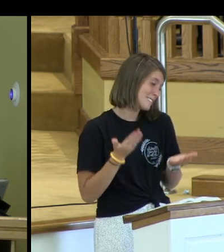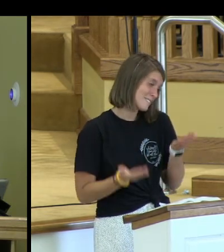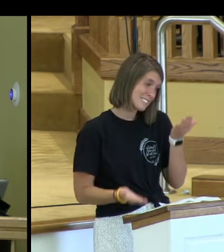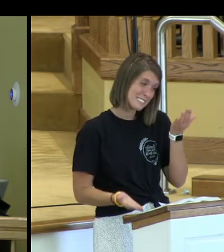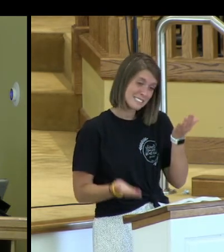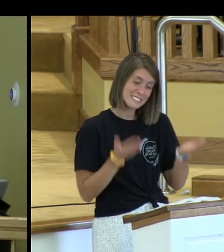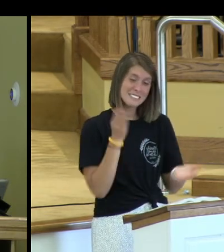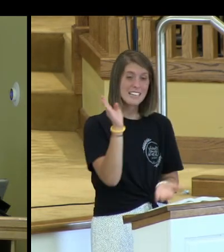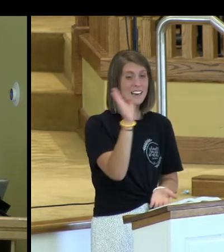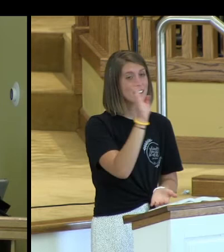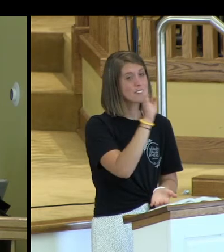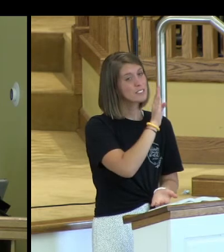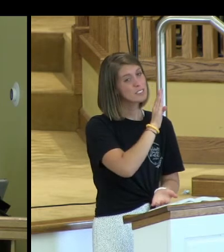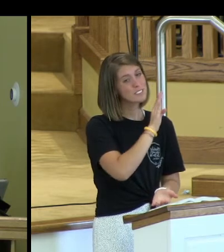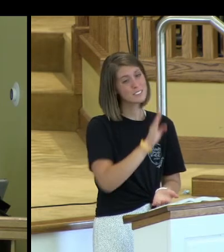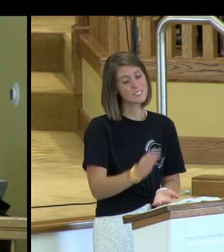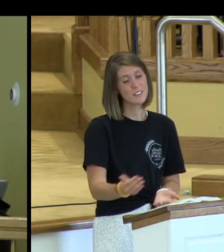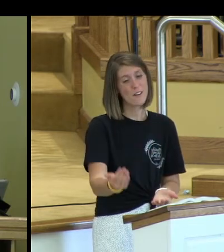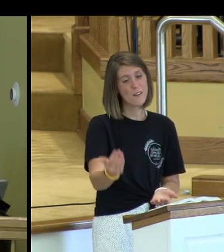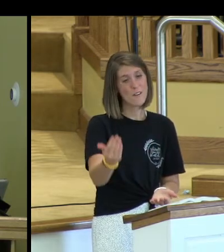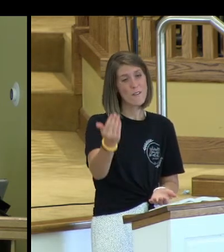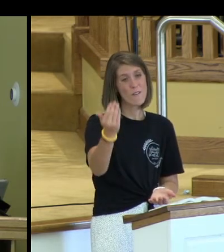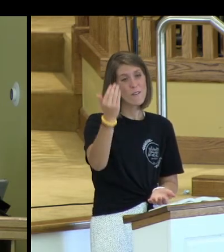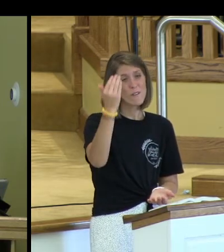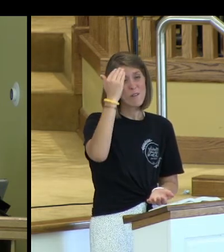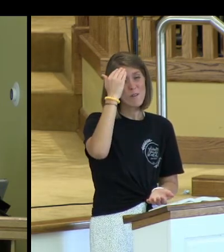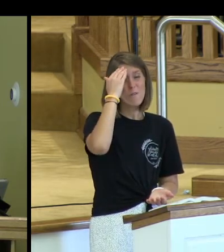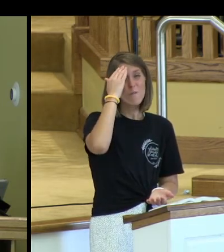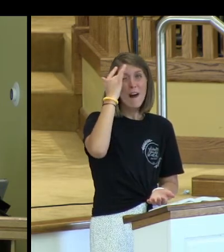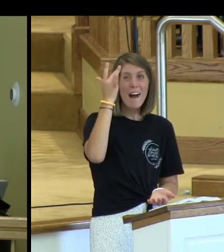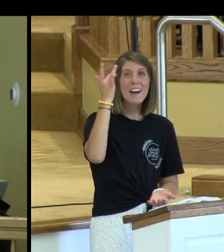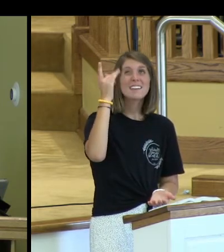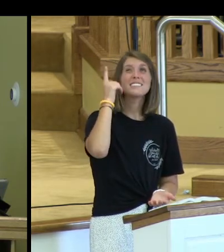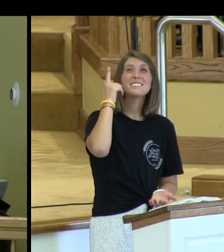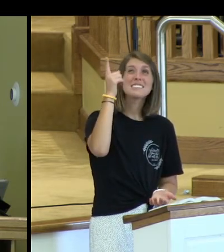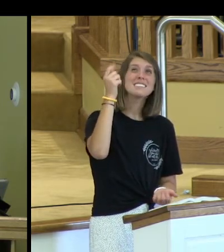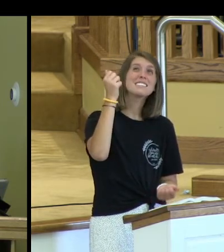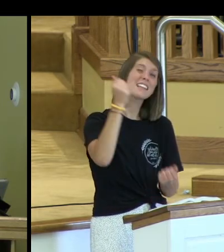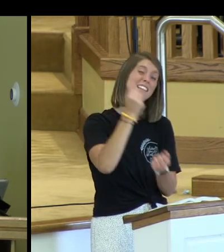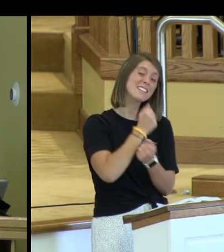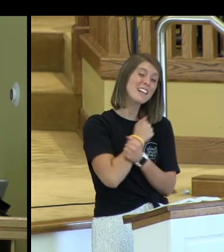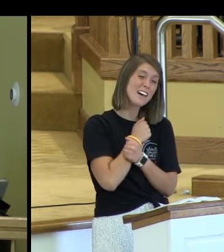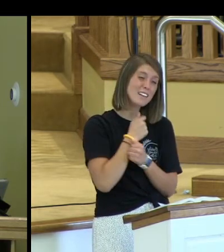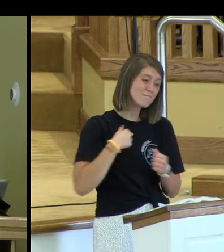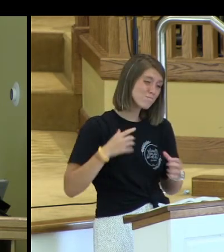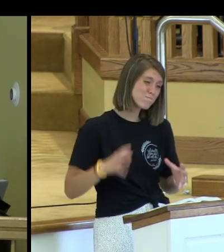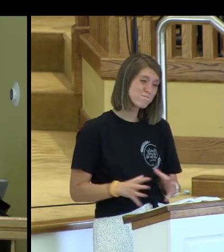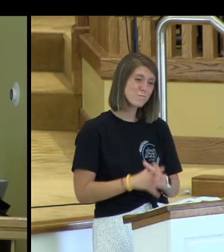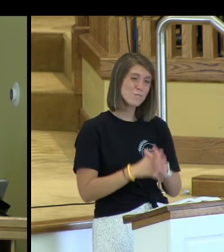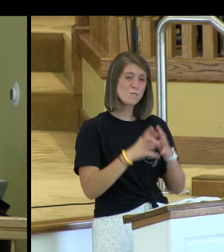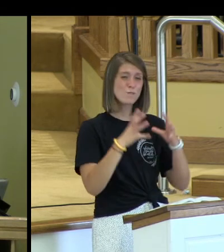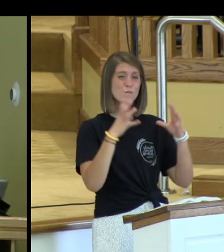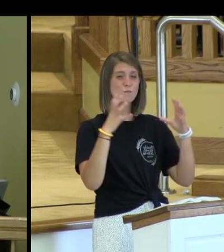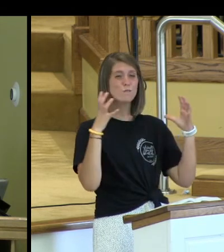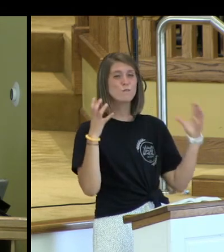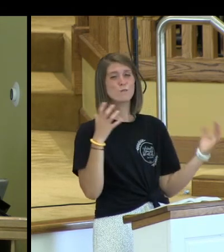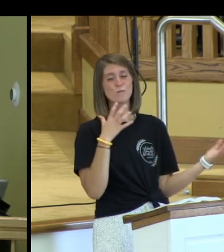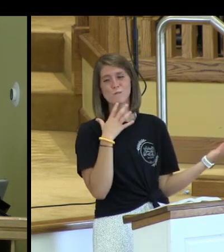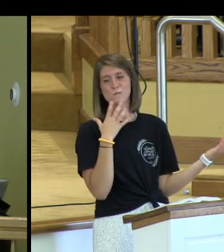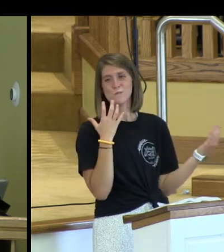I may never know, why he ever loved me